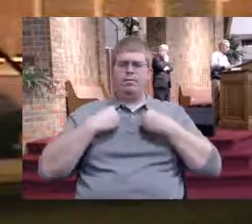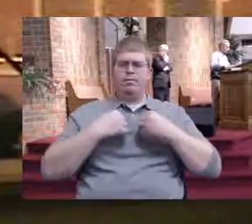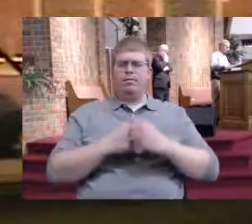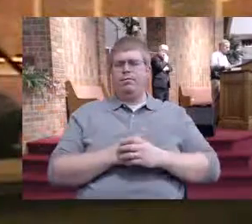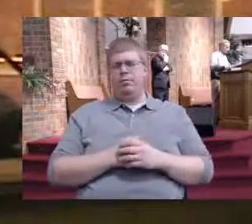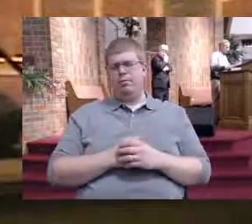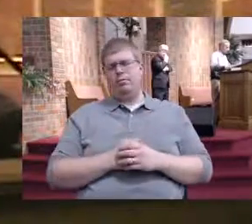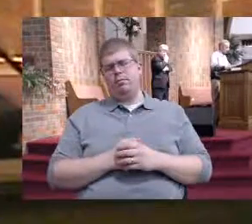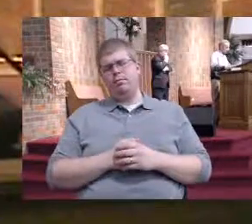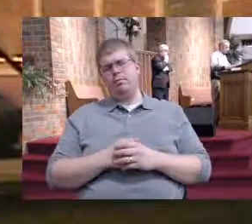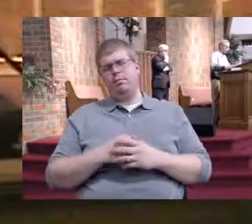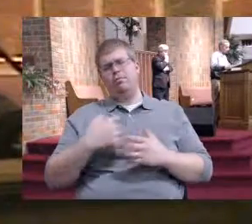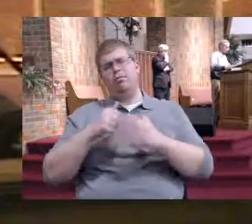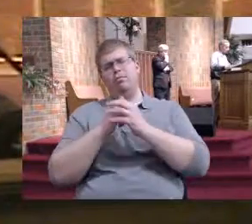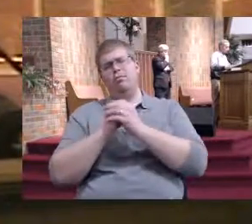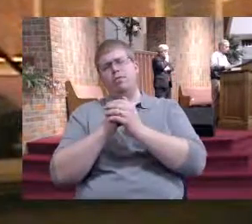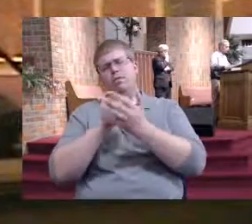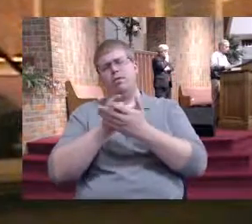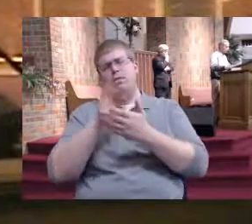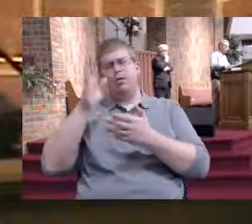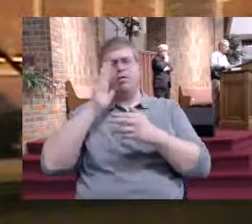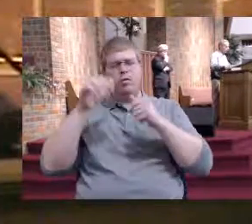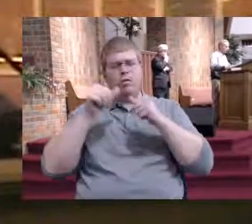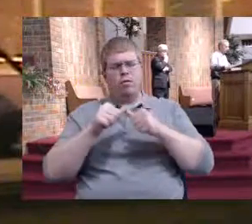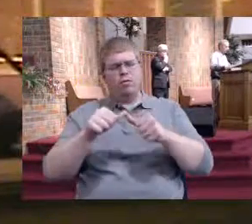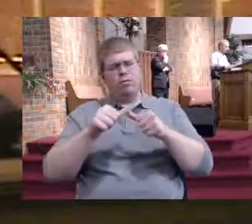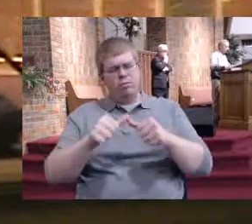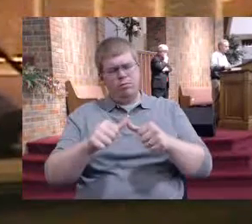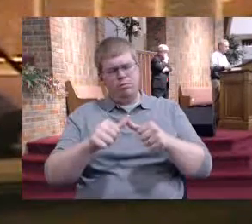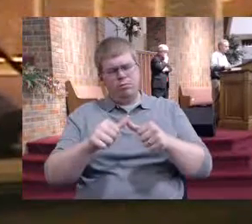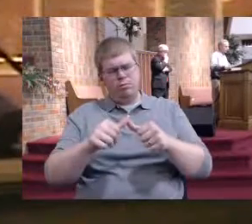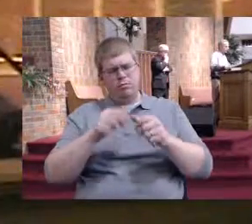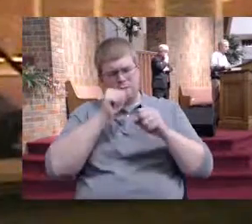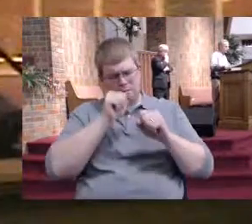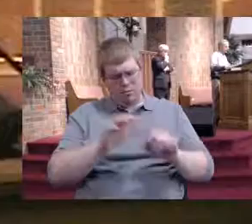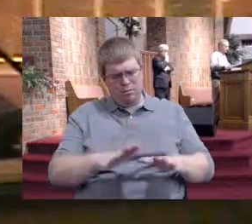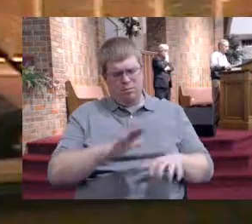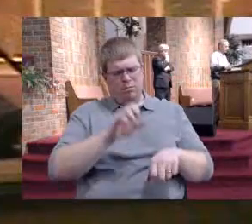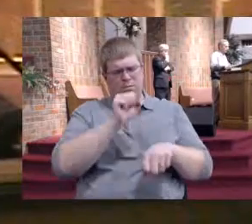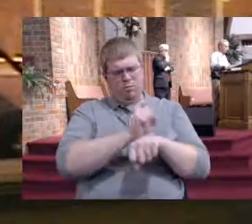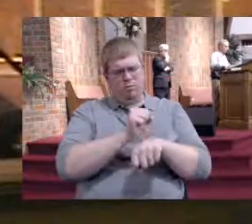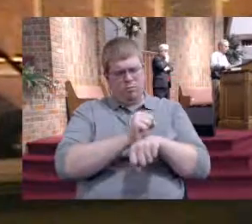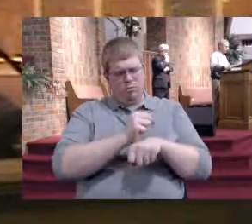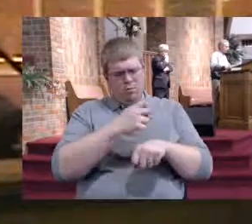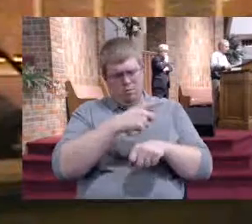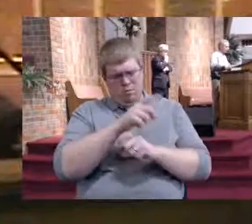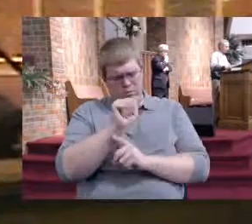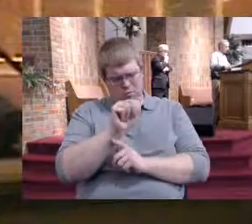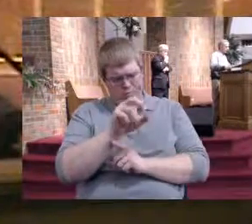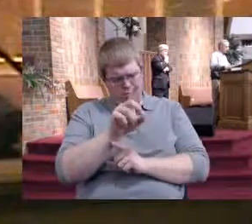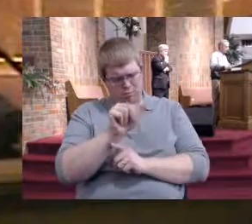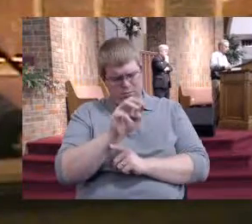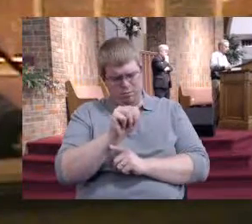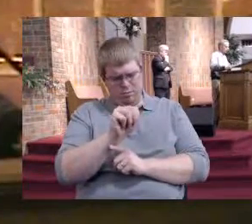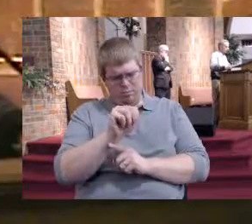We pray that you will continue to bless the work that Adam and his family and the others are doing there